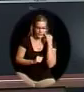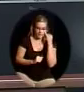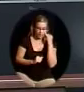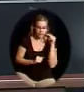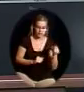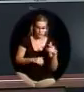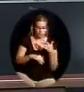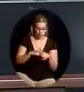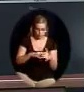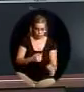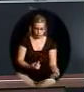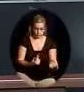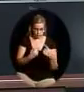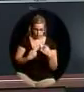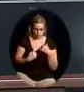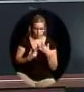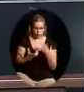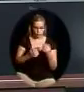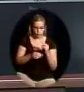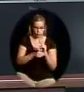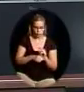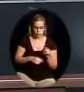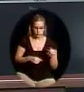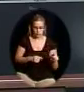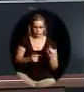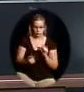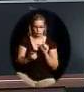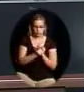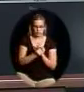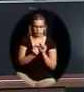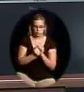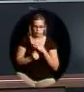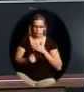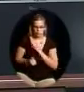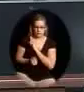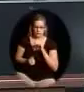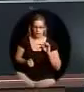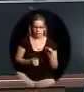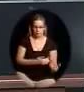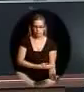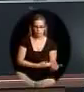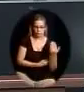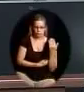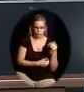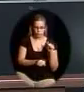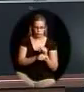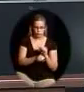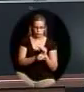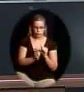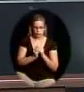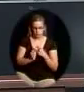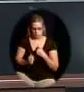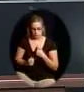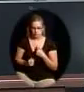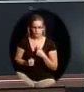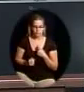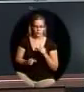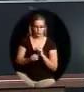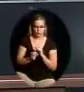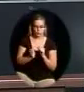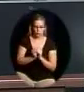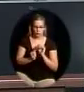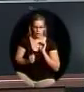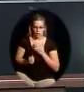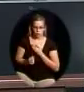available to come in, I would use him to meet with my staff in the morning, to work in consultation with me, work with